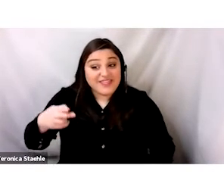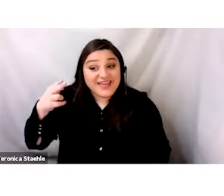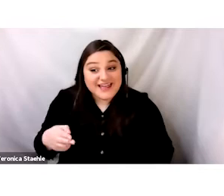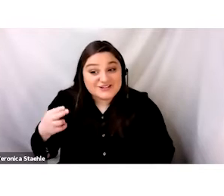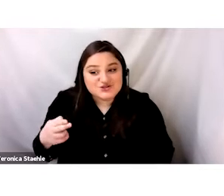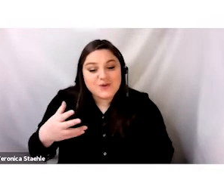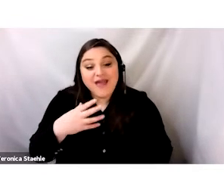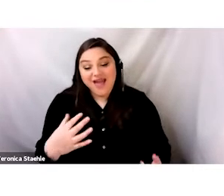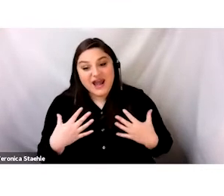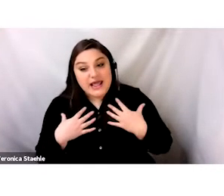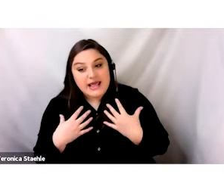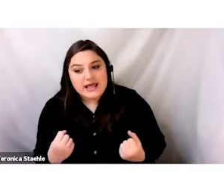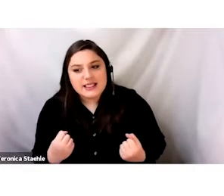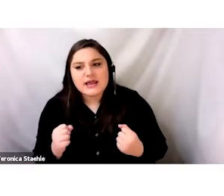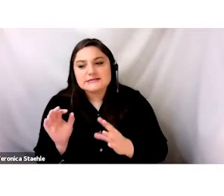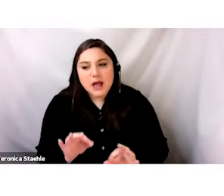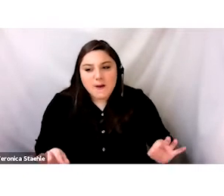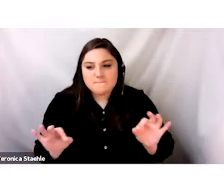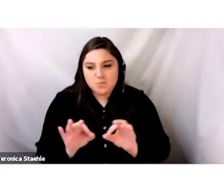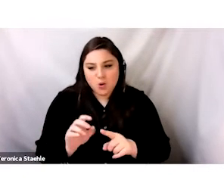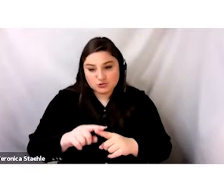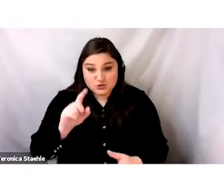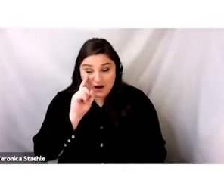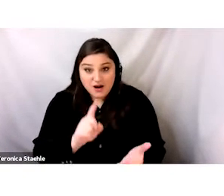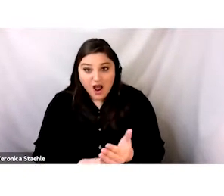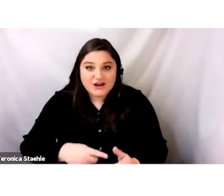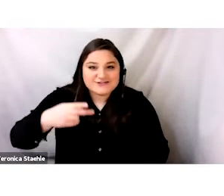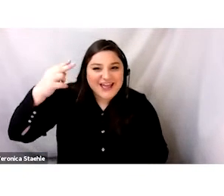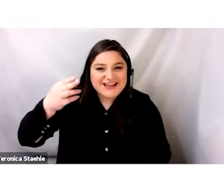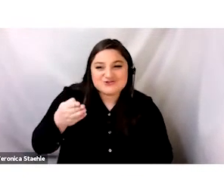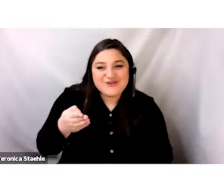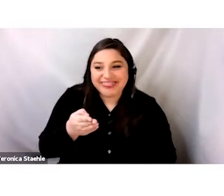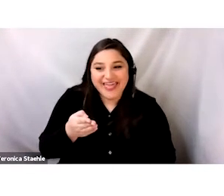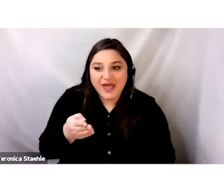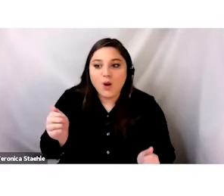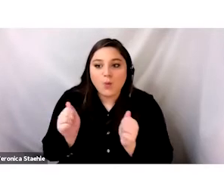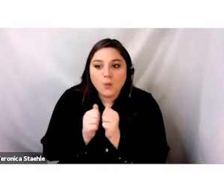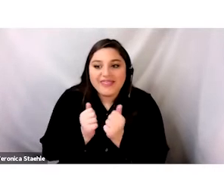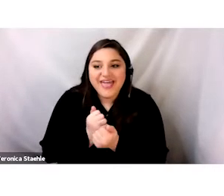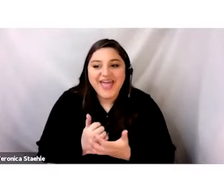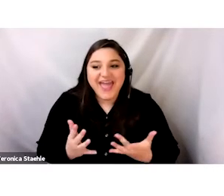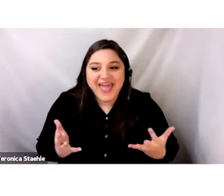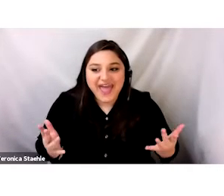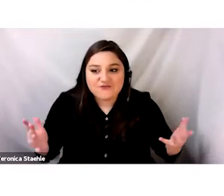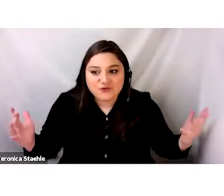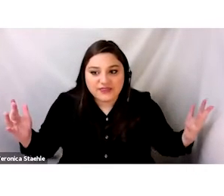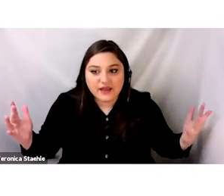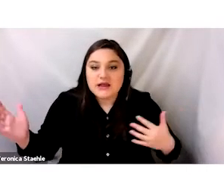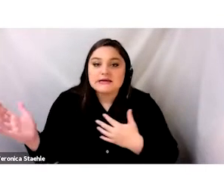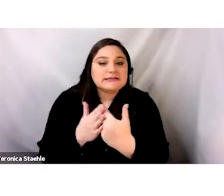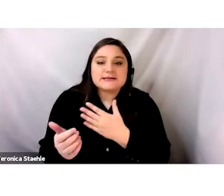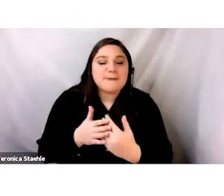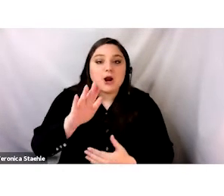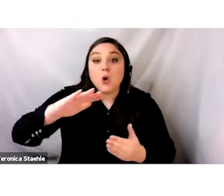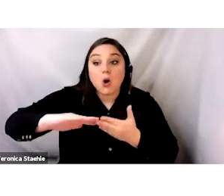any community, around even the identities of the groups that we are engaging with and also we are a part of when we show